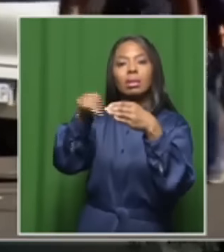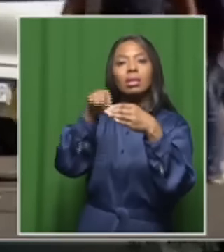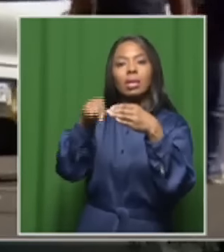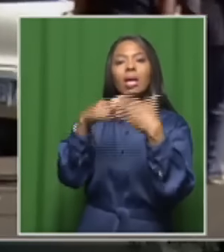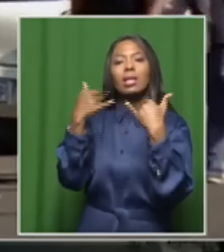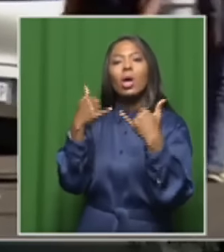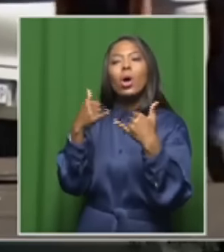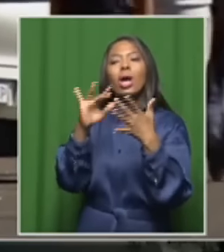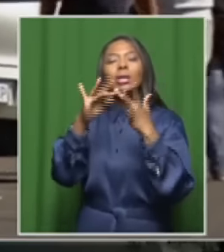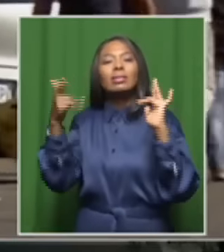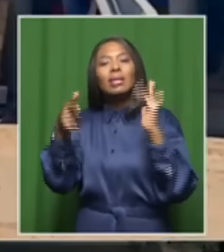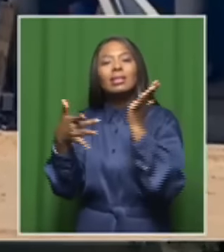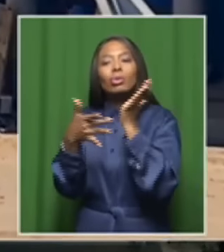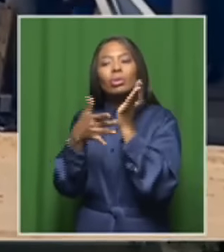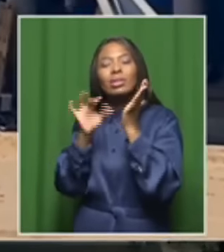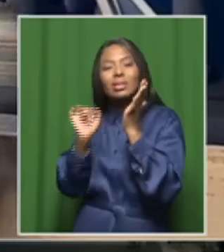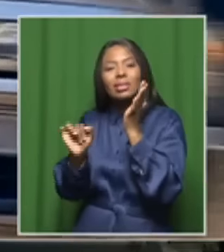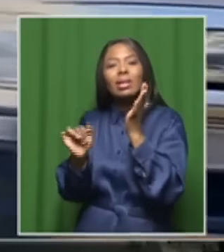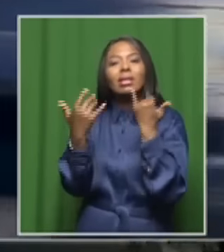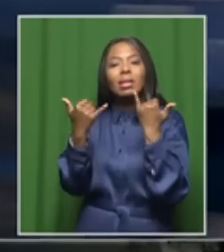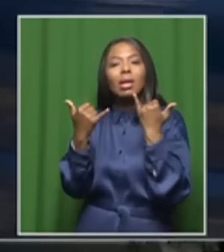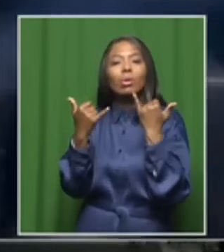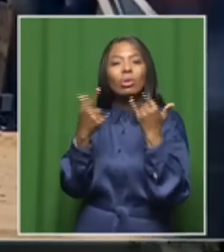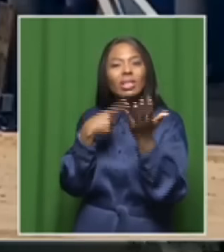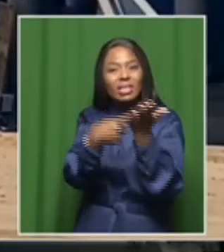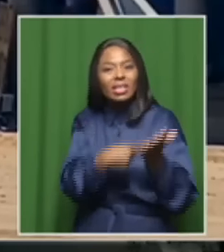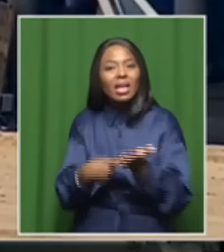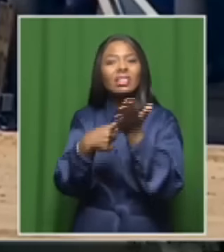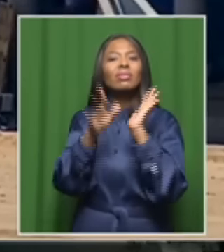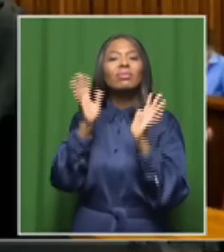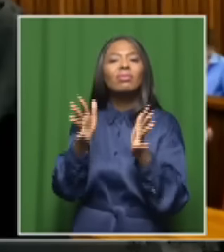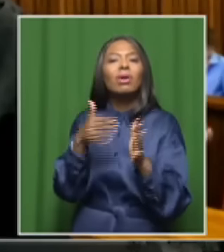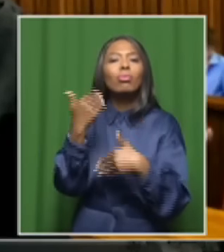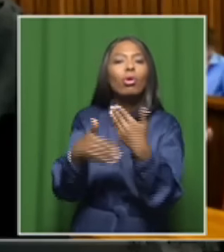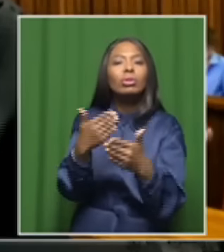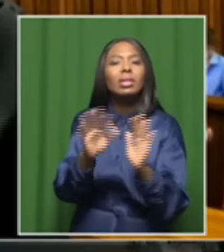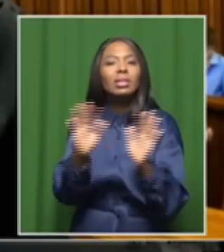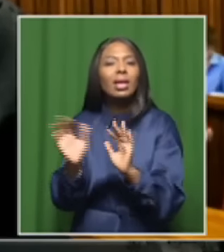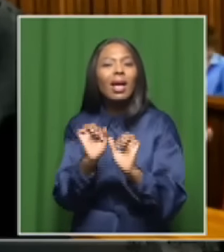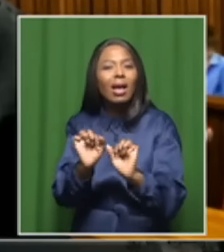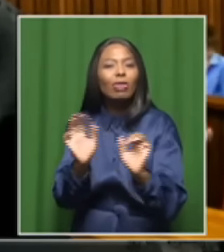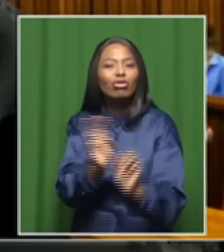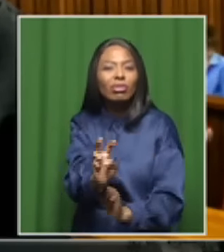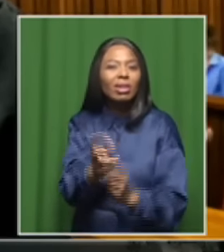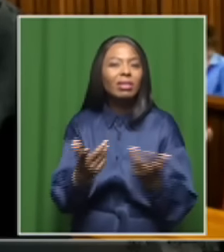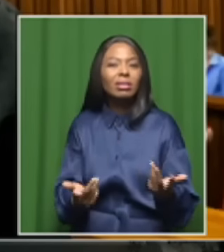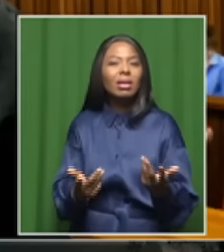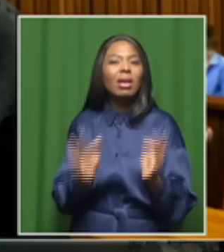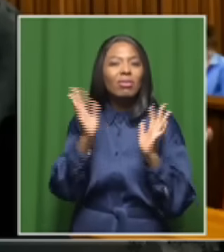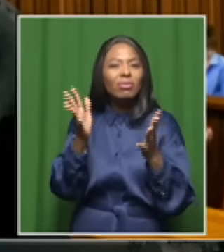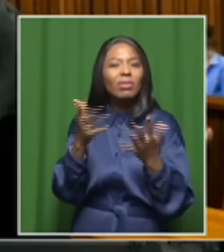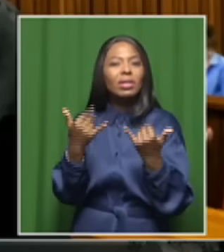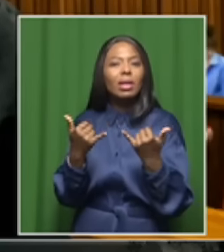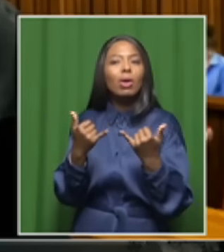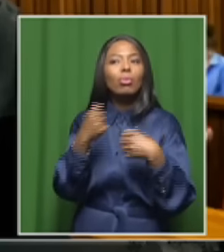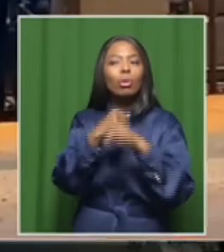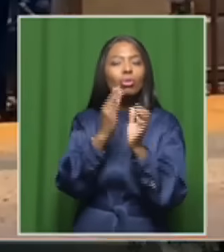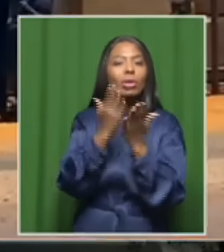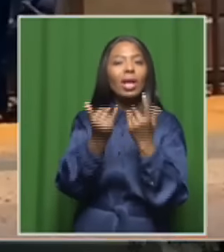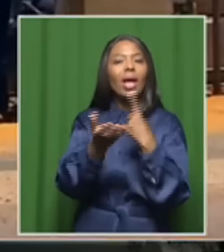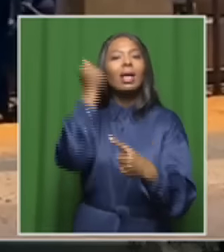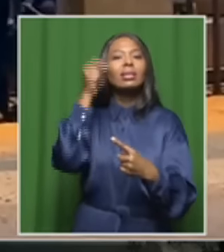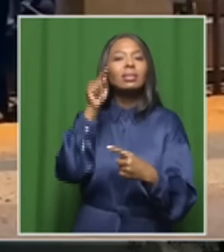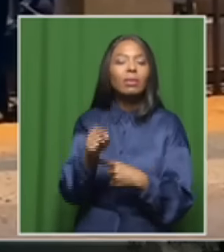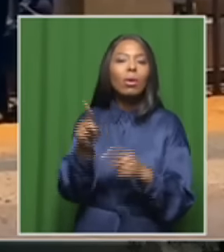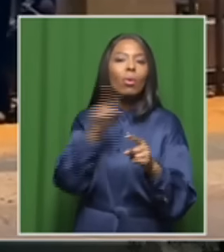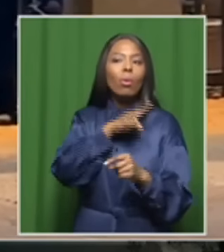at SASSA, has that been discussed? Yes. Have any timelines been set Yes. in place for that to be achieved? Because it